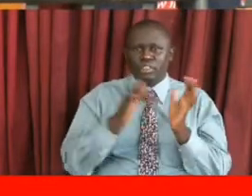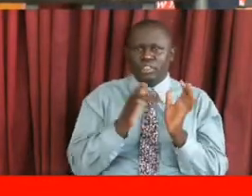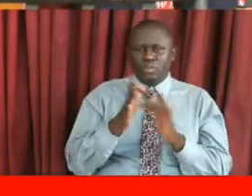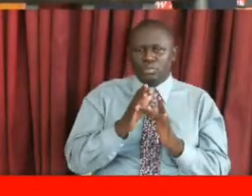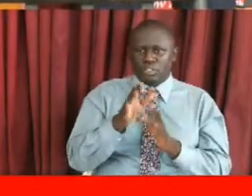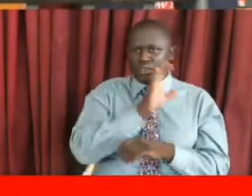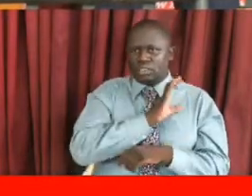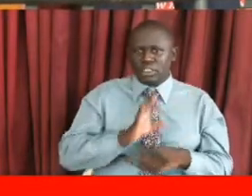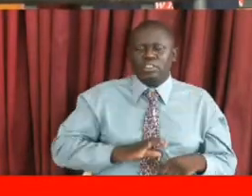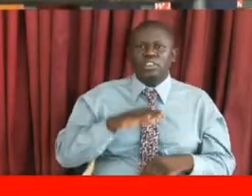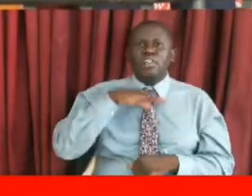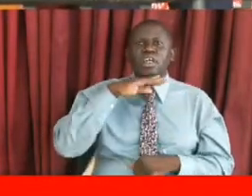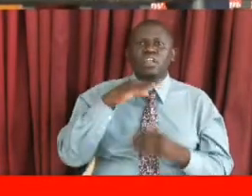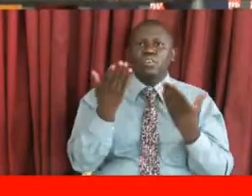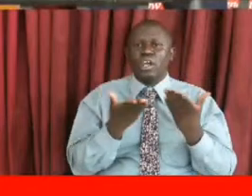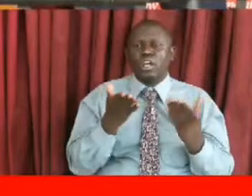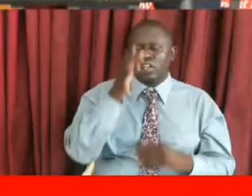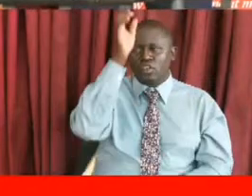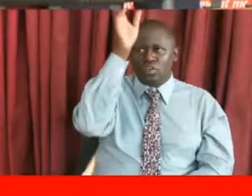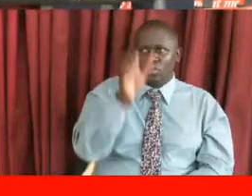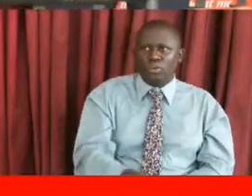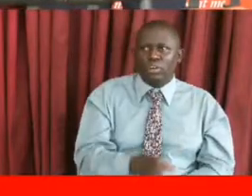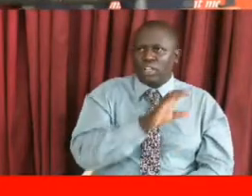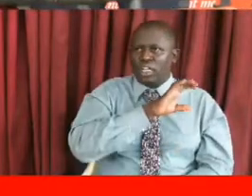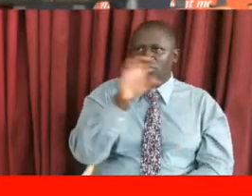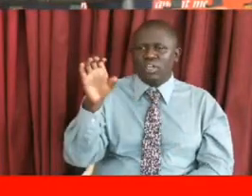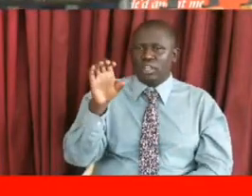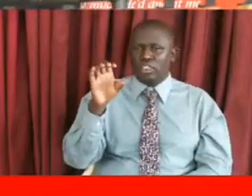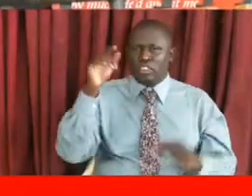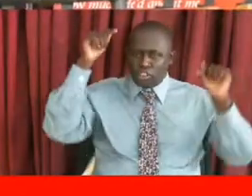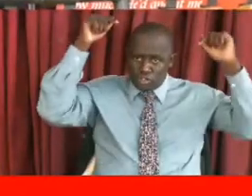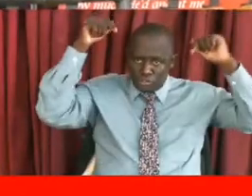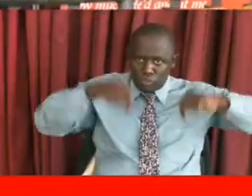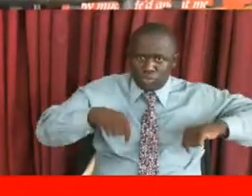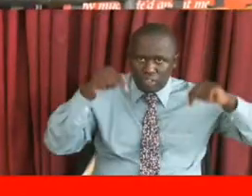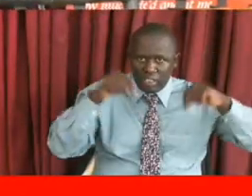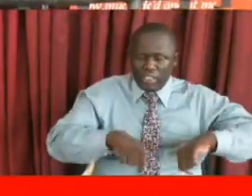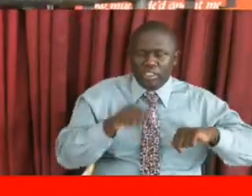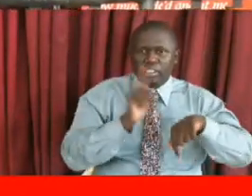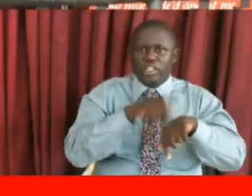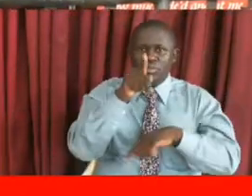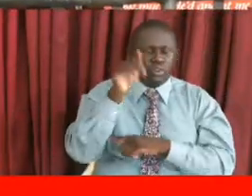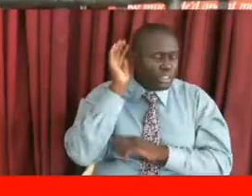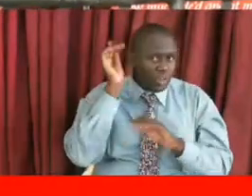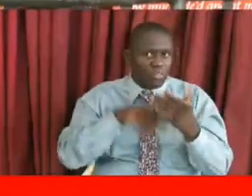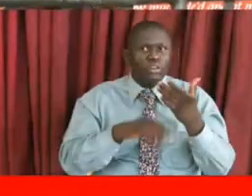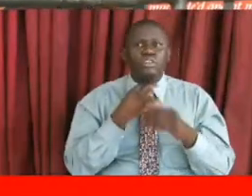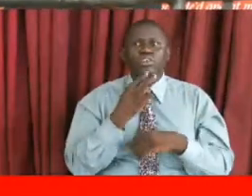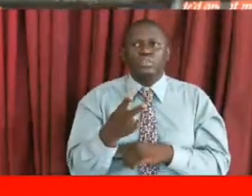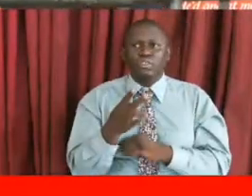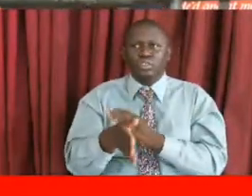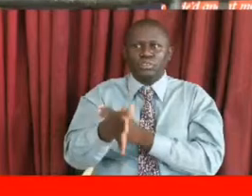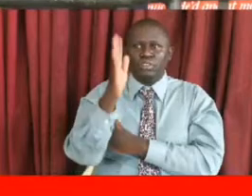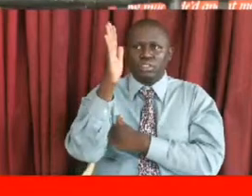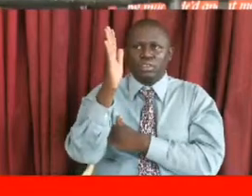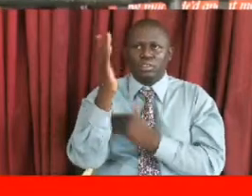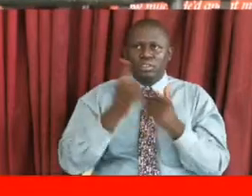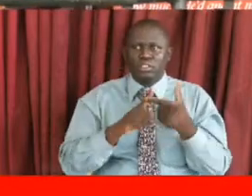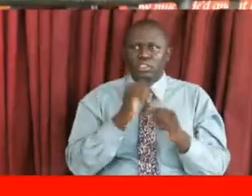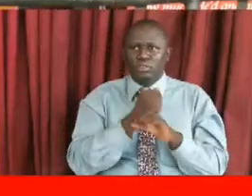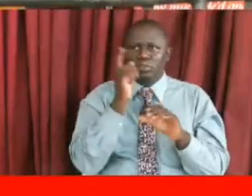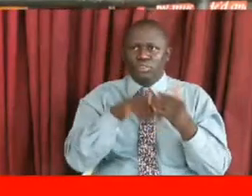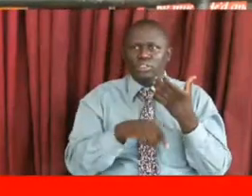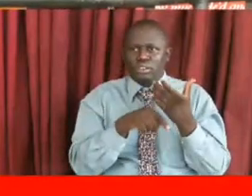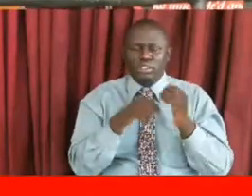on Calvary and paid that debt today when you hear the voice of God walking in theard run